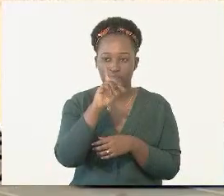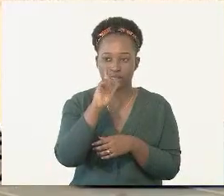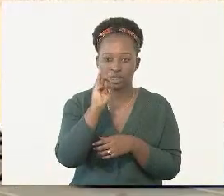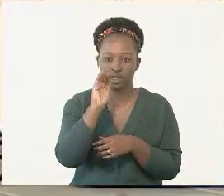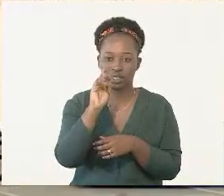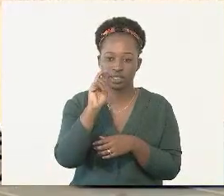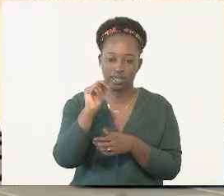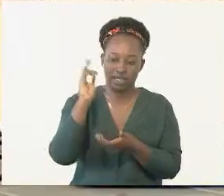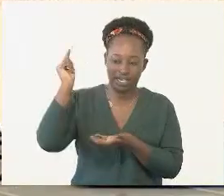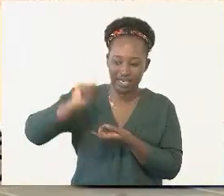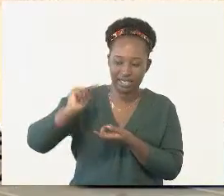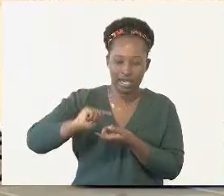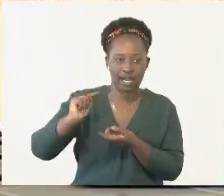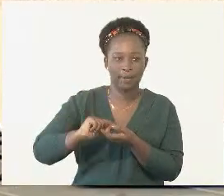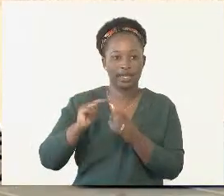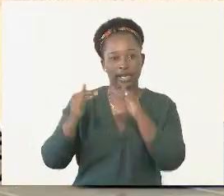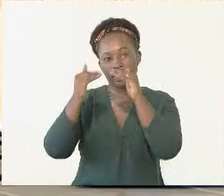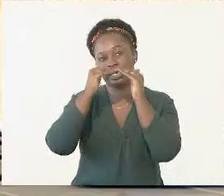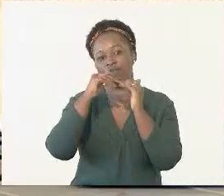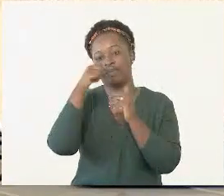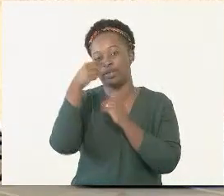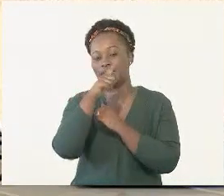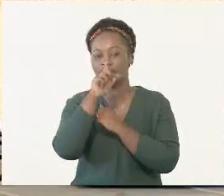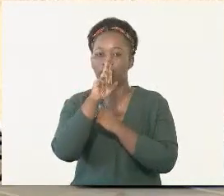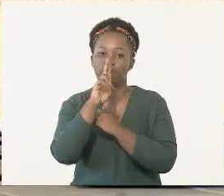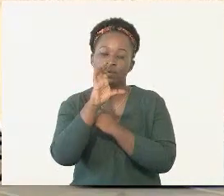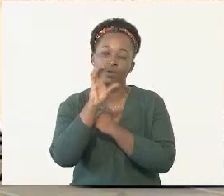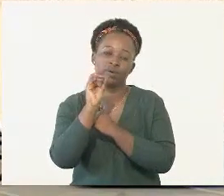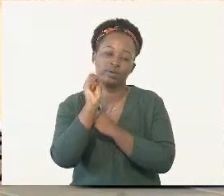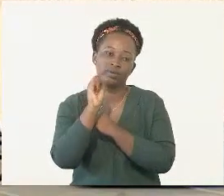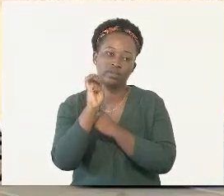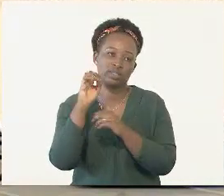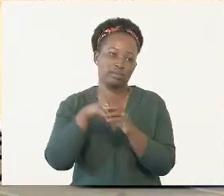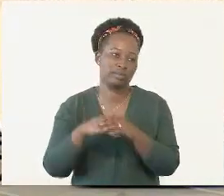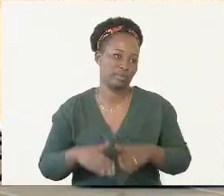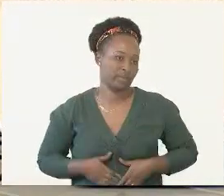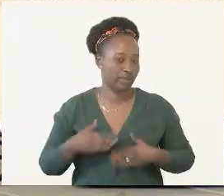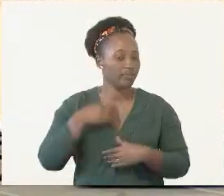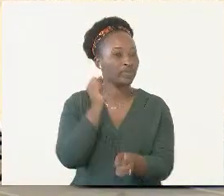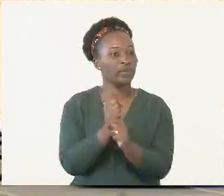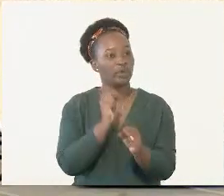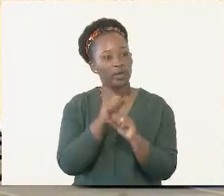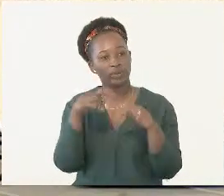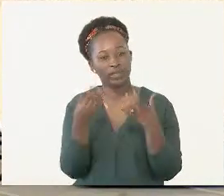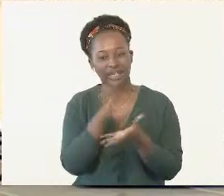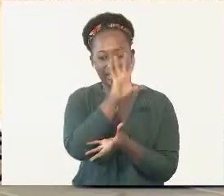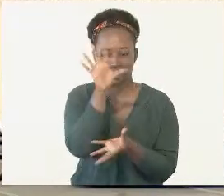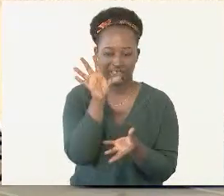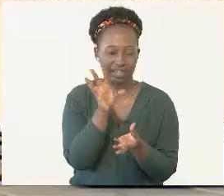blood. And I mentioned how does the insulin do it. It is by converting the excessive